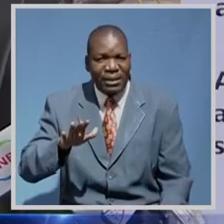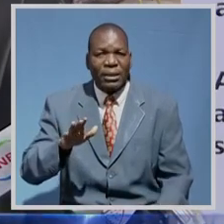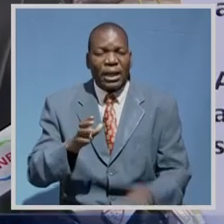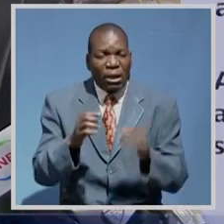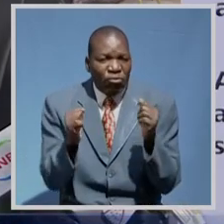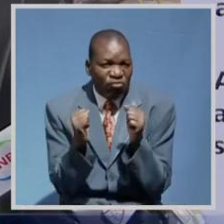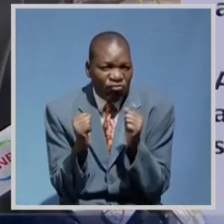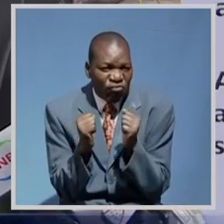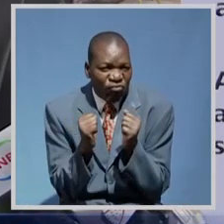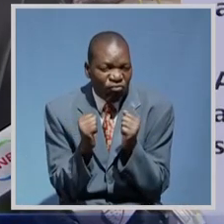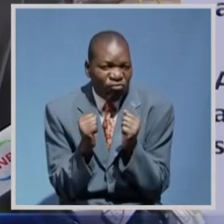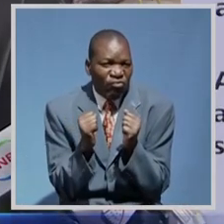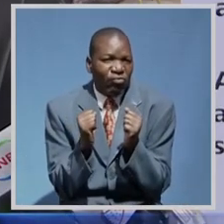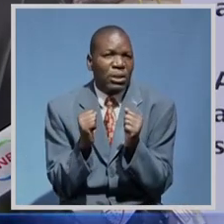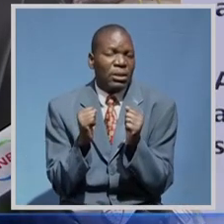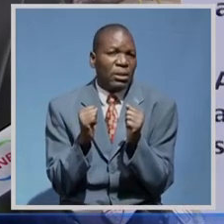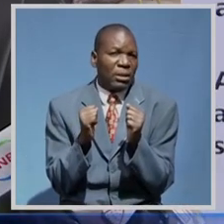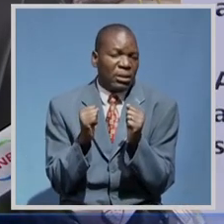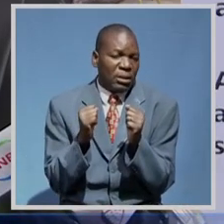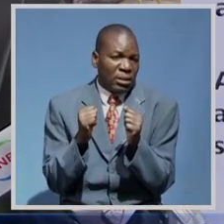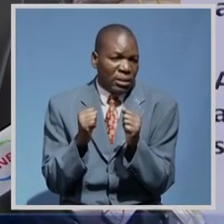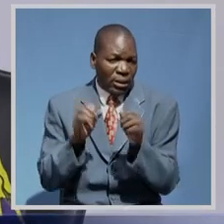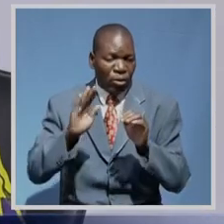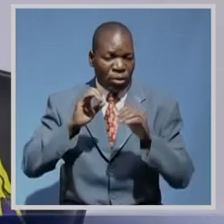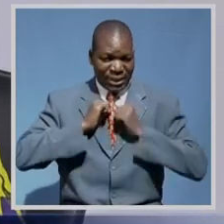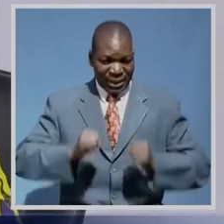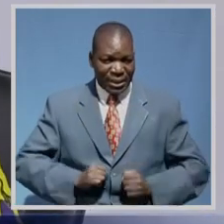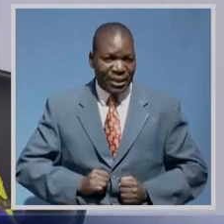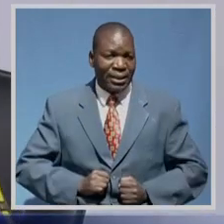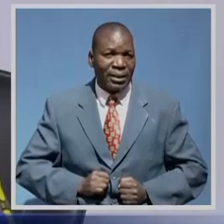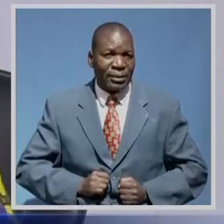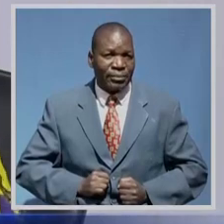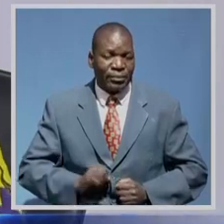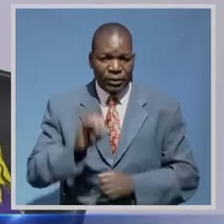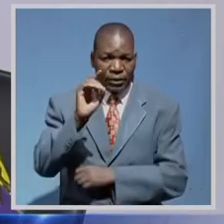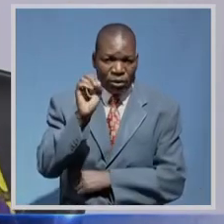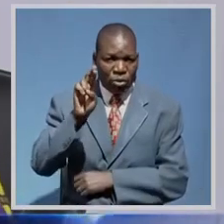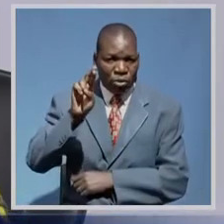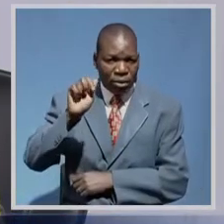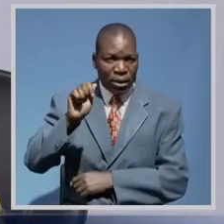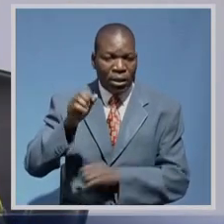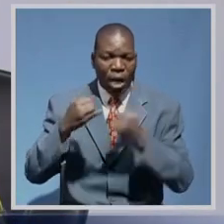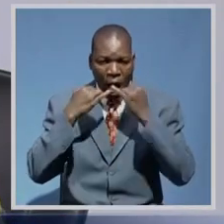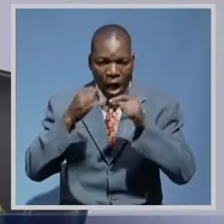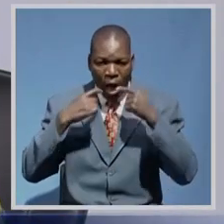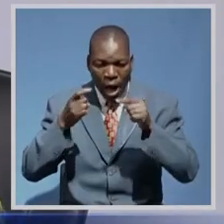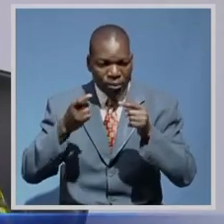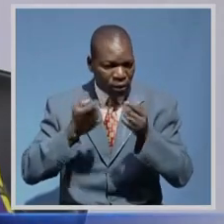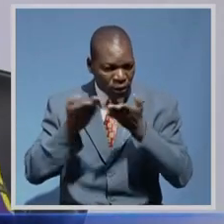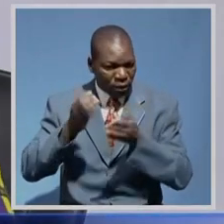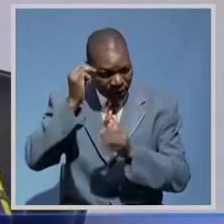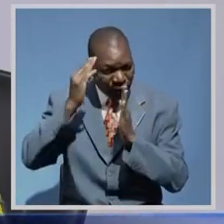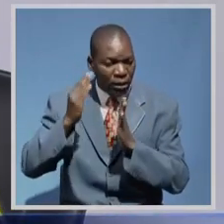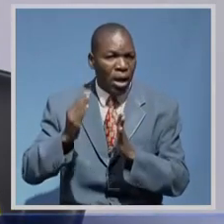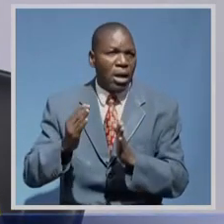season and immunocompromised, you know, status. And Information and Broadcasting Services Minister Dora